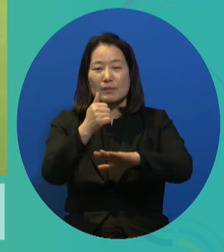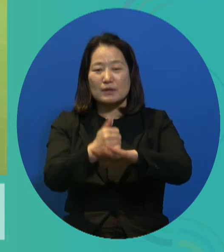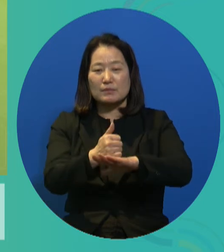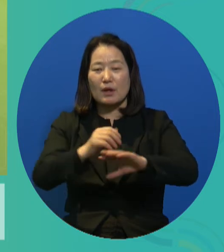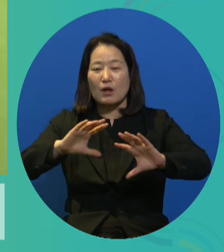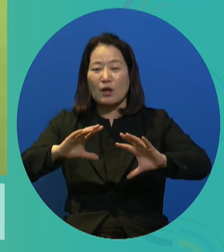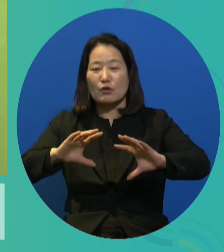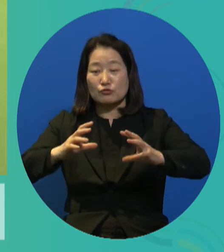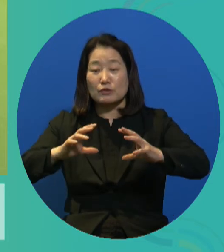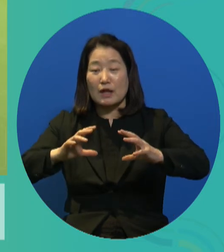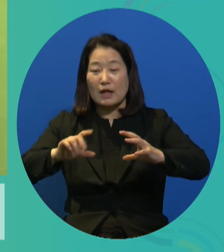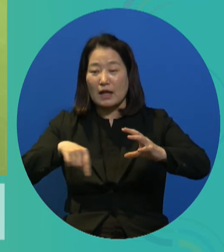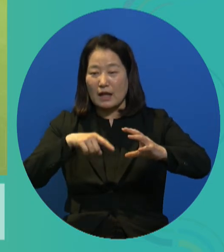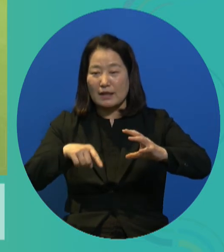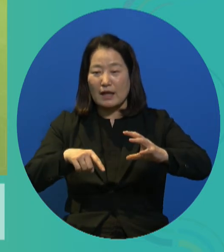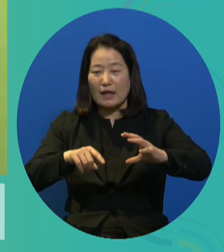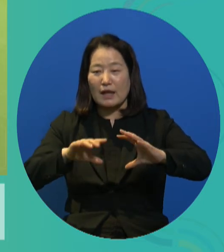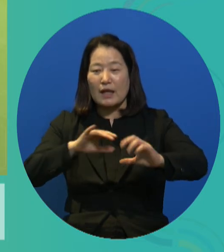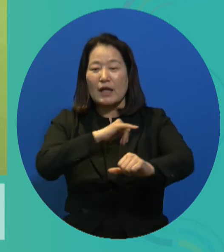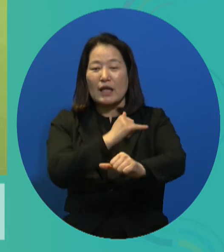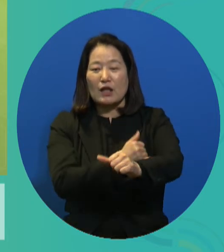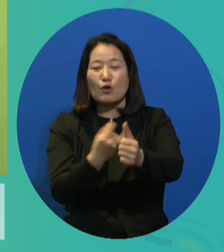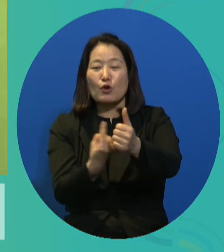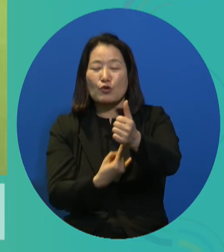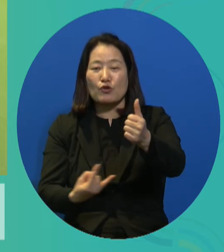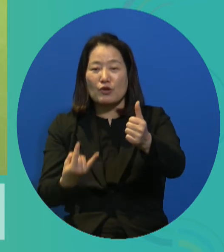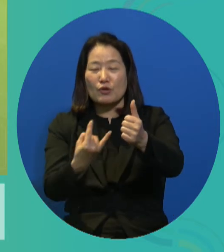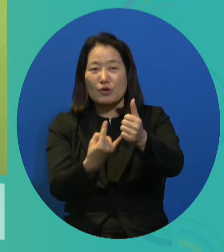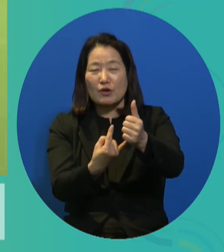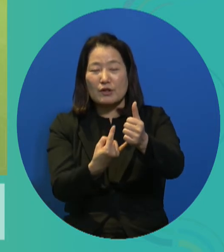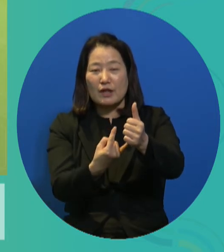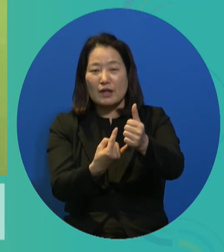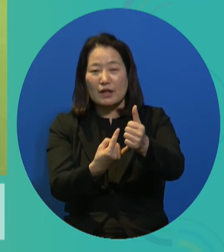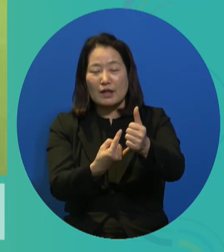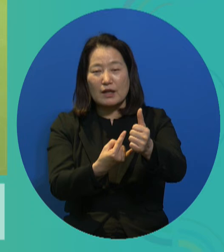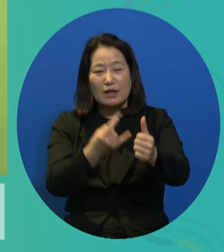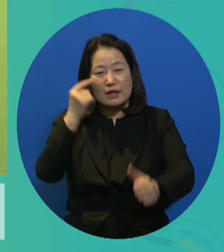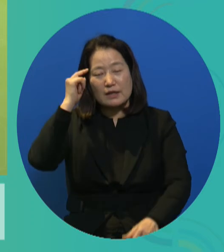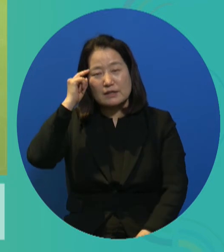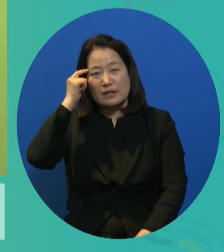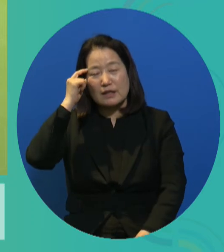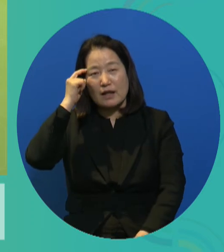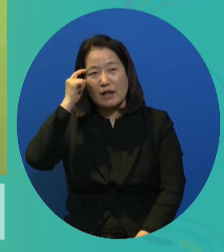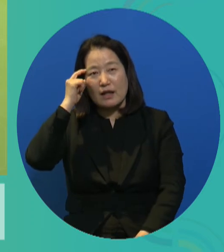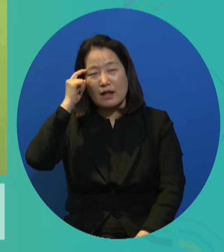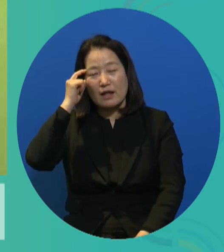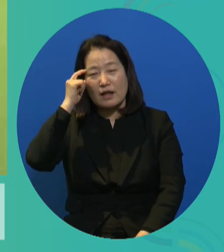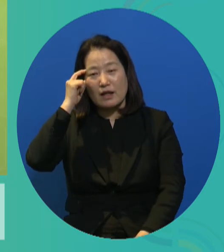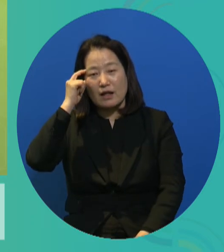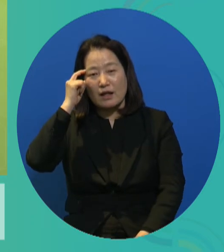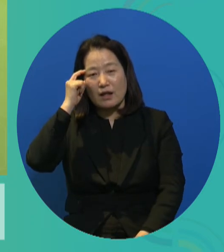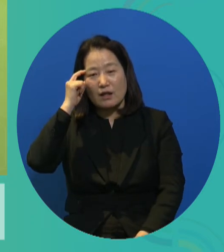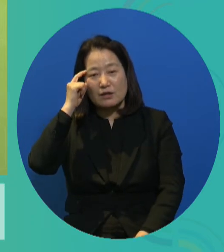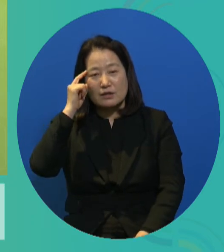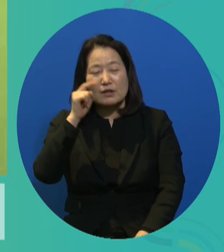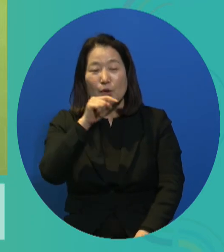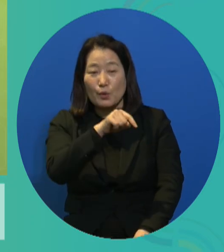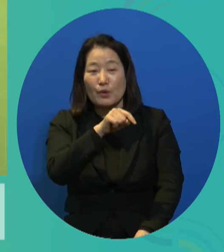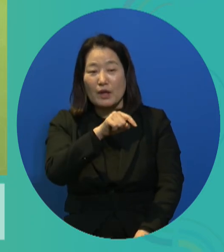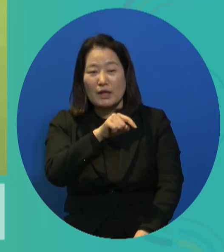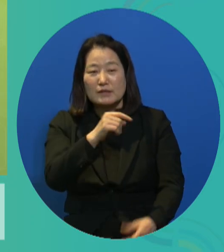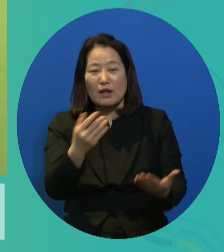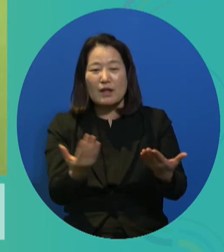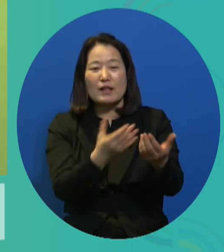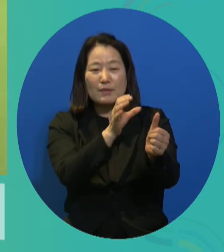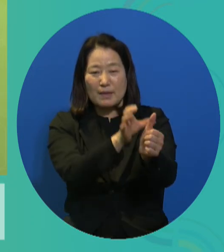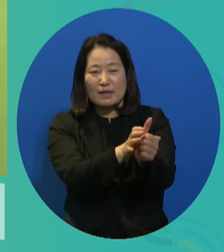procedures. The last recourse would be the National Human Rights Commission. Again, this is my opinion.